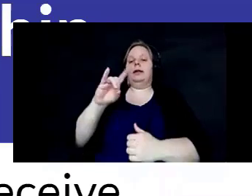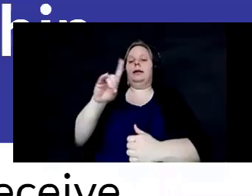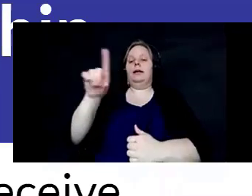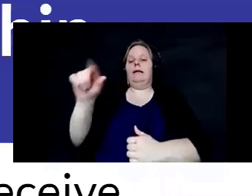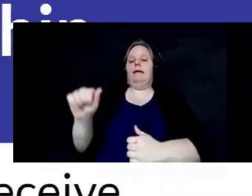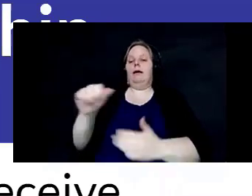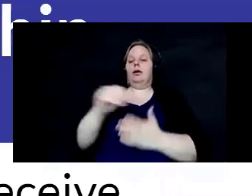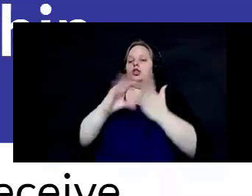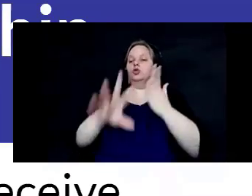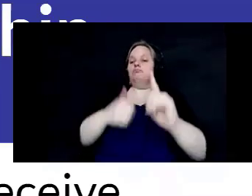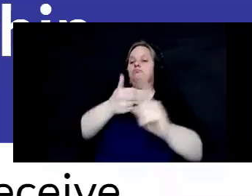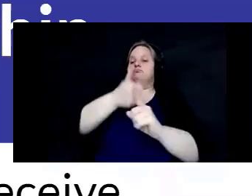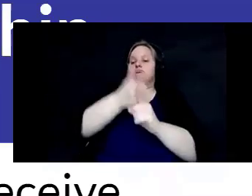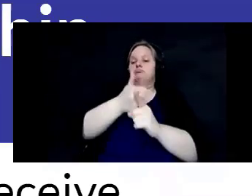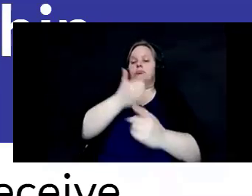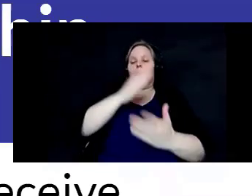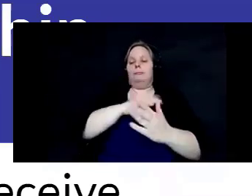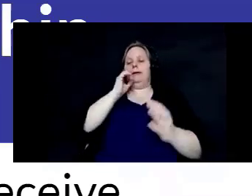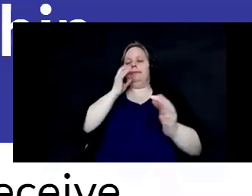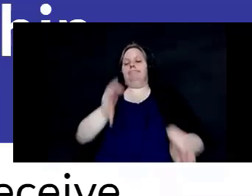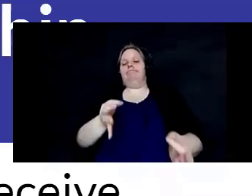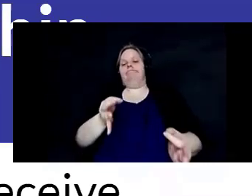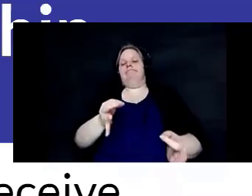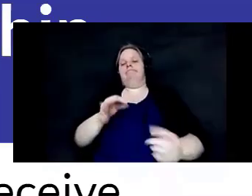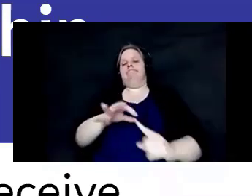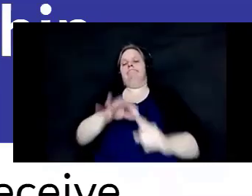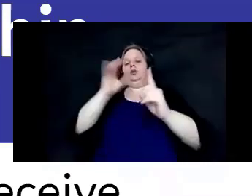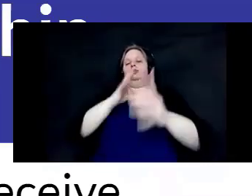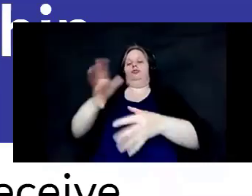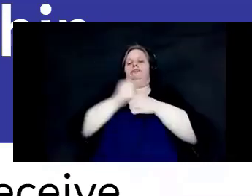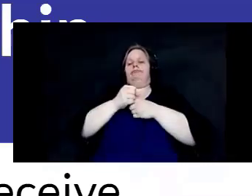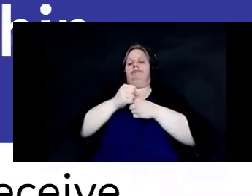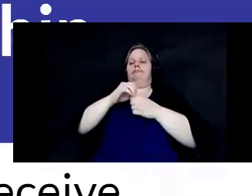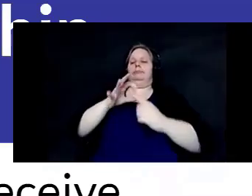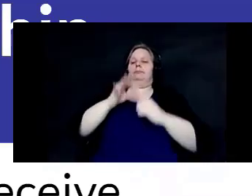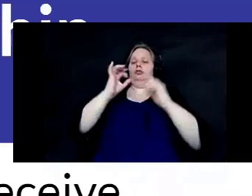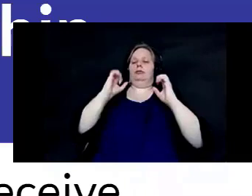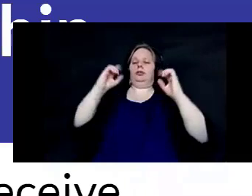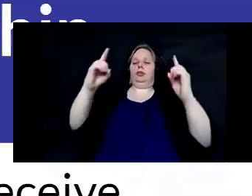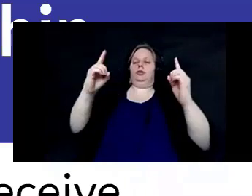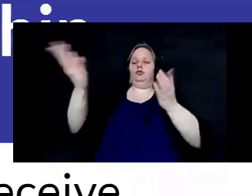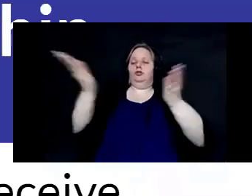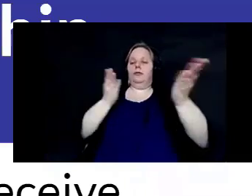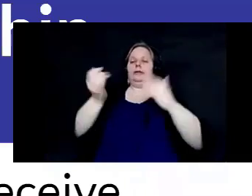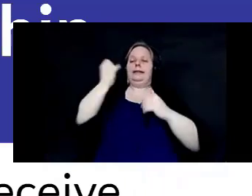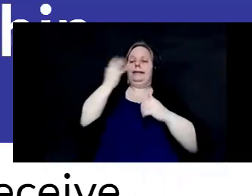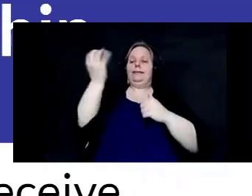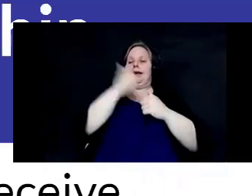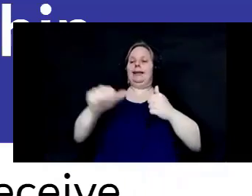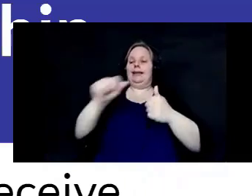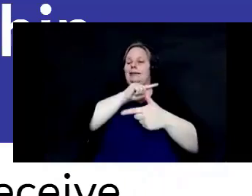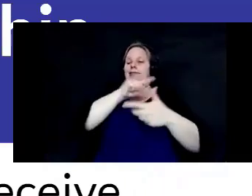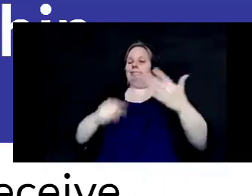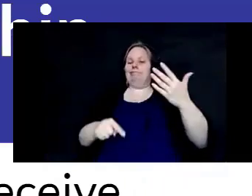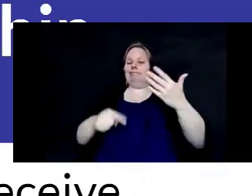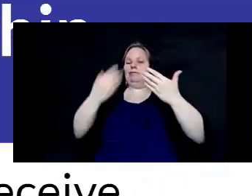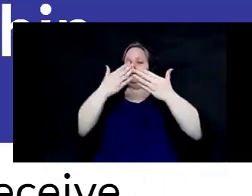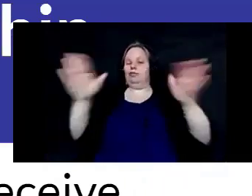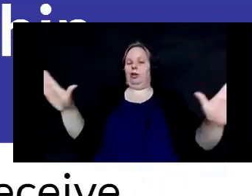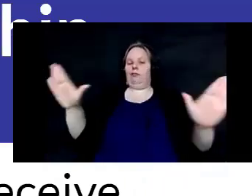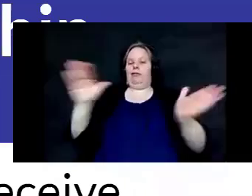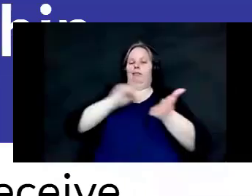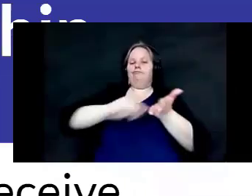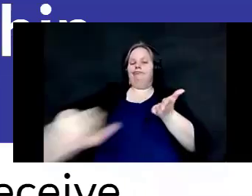may not be found eligible to receive special education services if any of the following general exclusions are